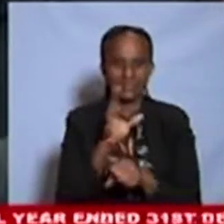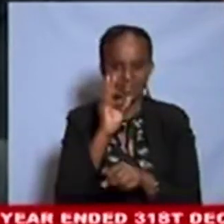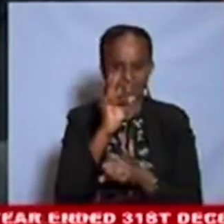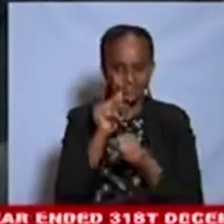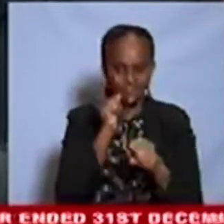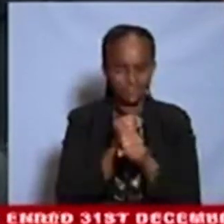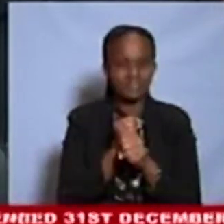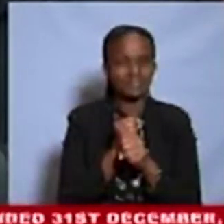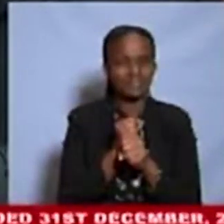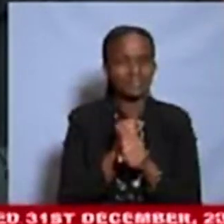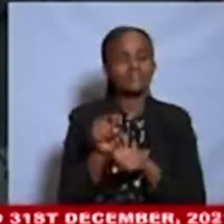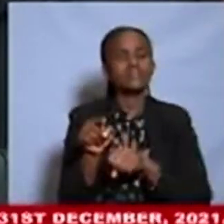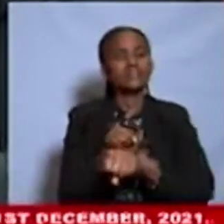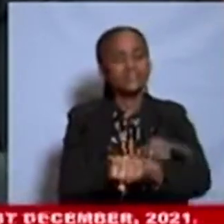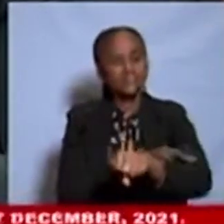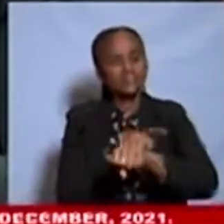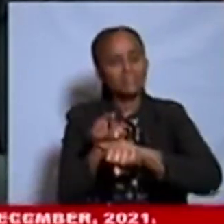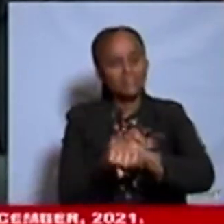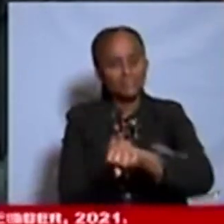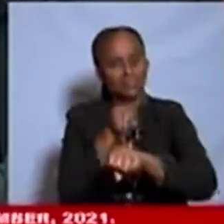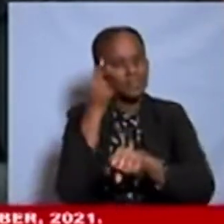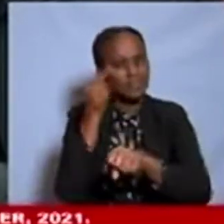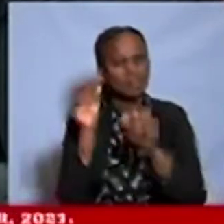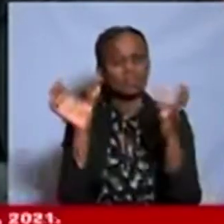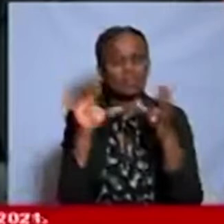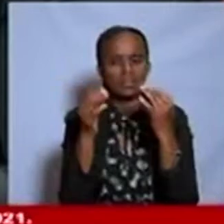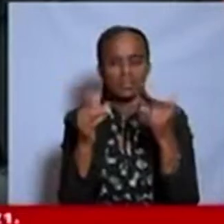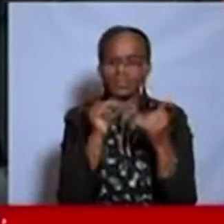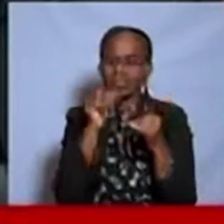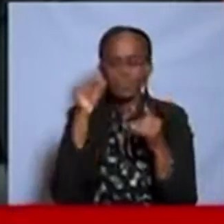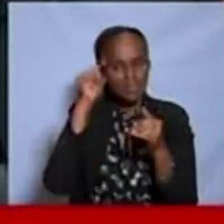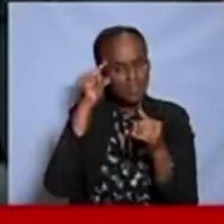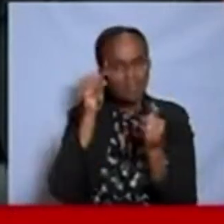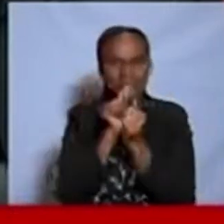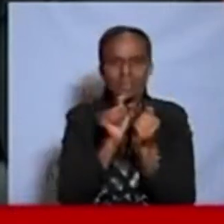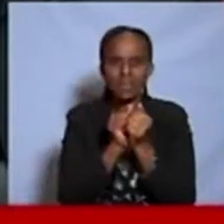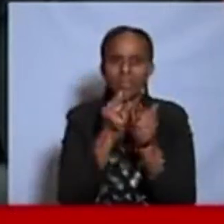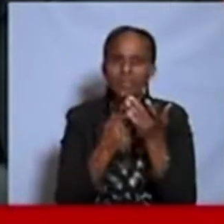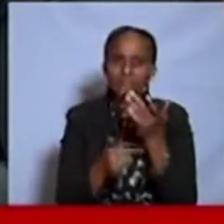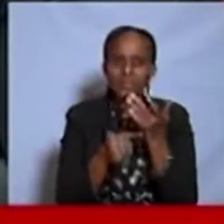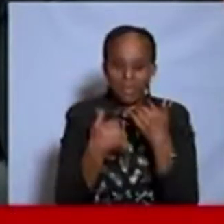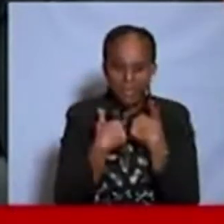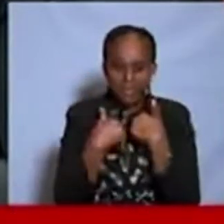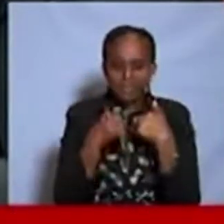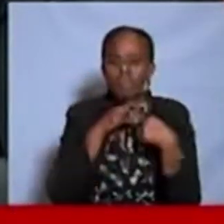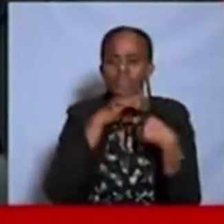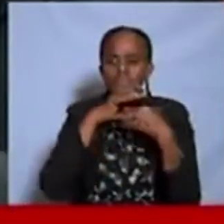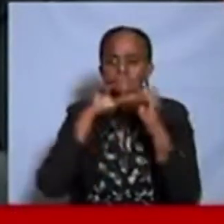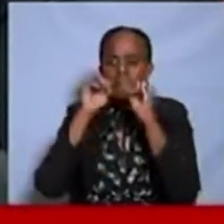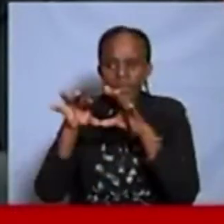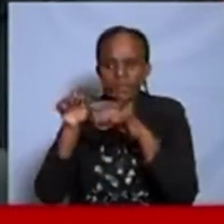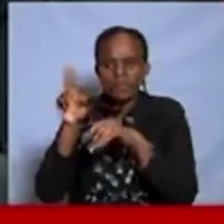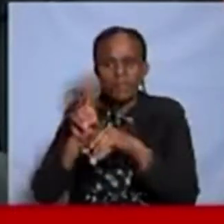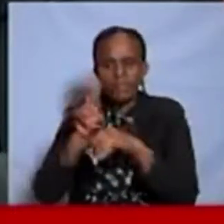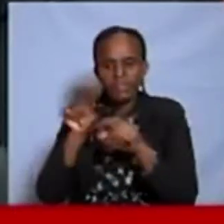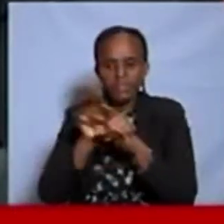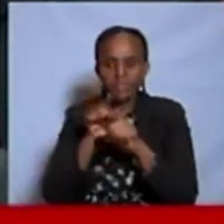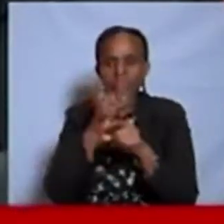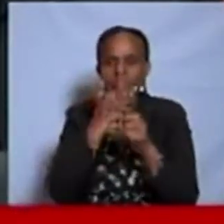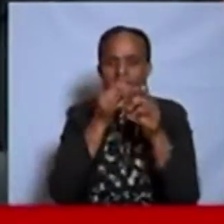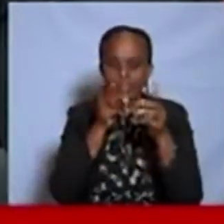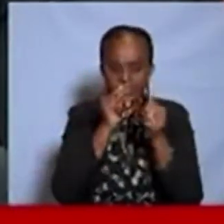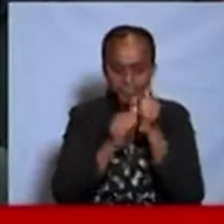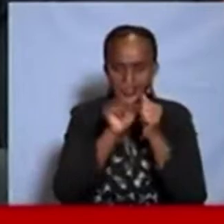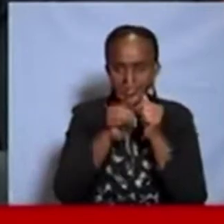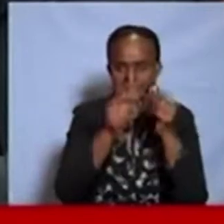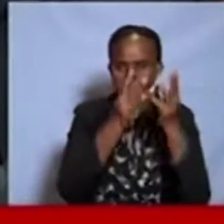is something else. It's too long for a council not to think of, to say there is this dump site we are using illegally which needs to